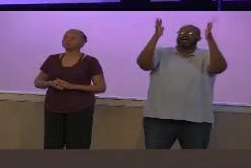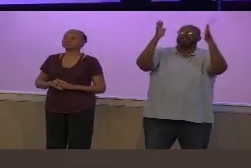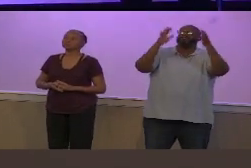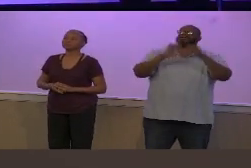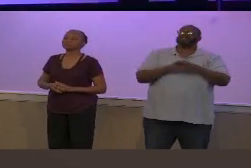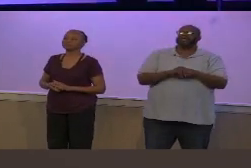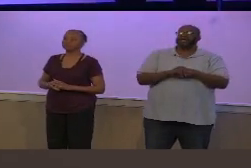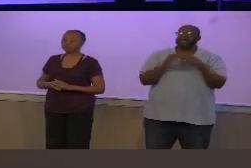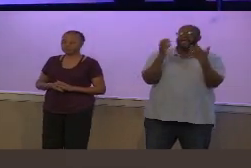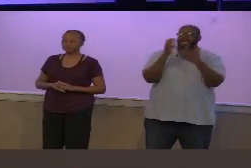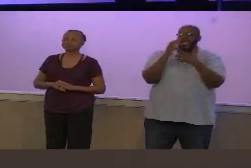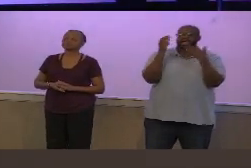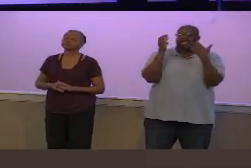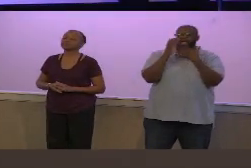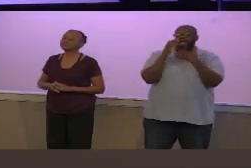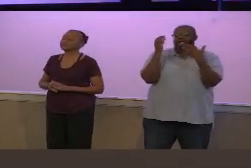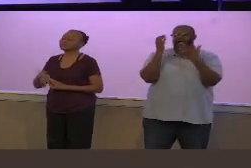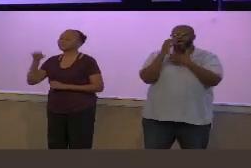Hallelujah.